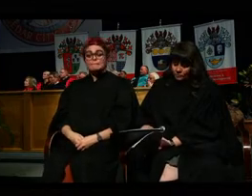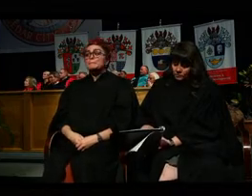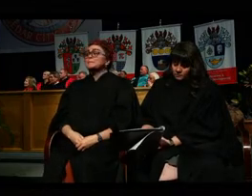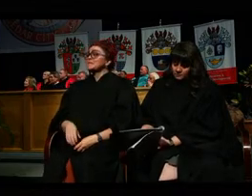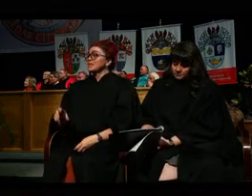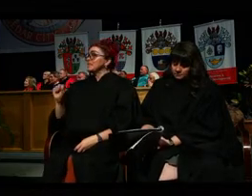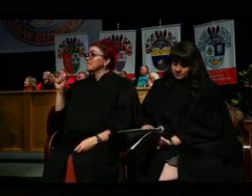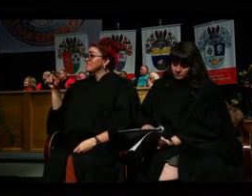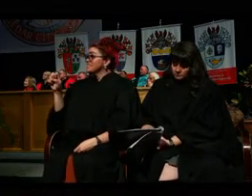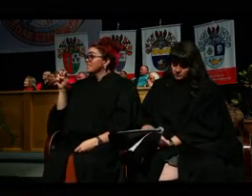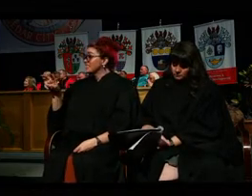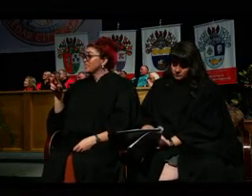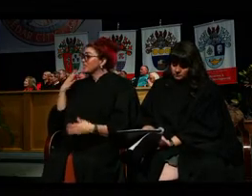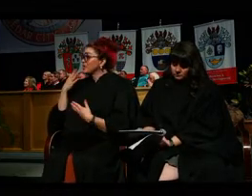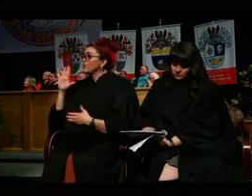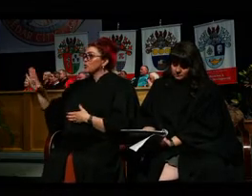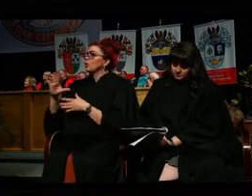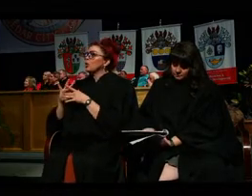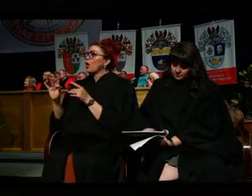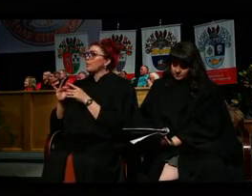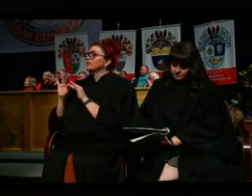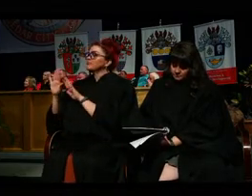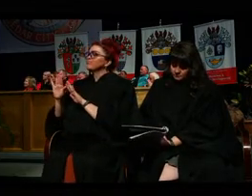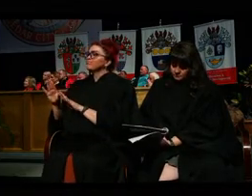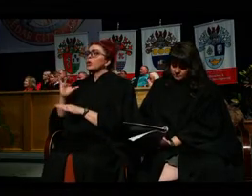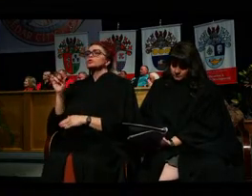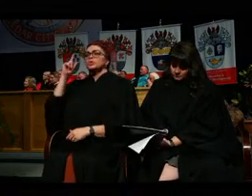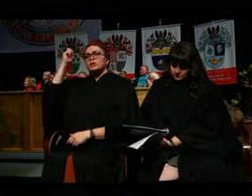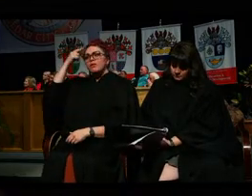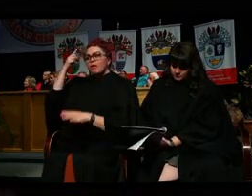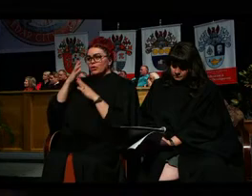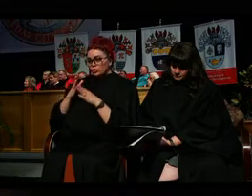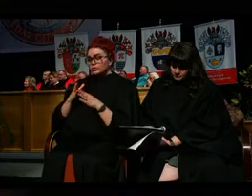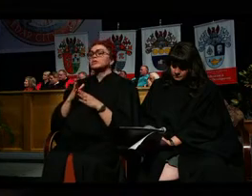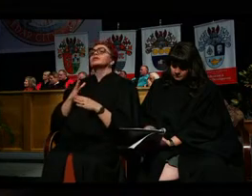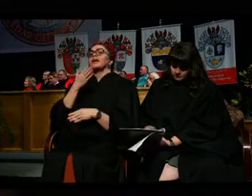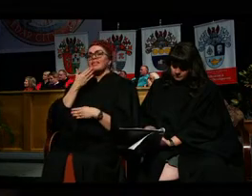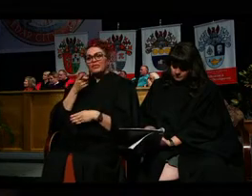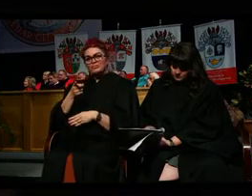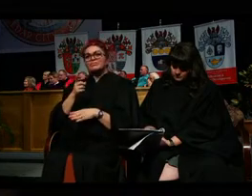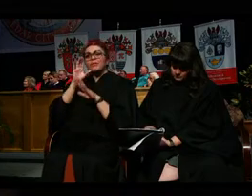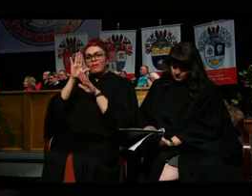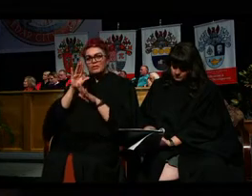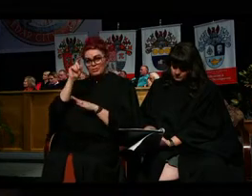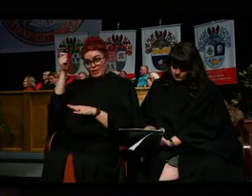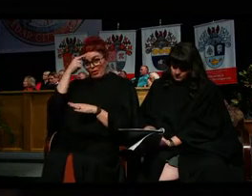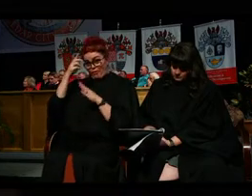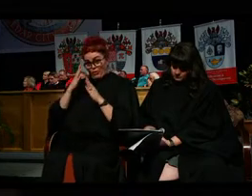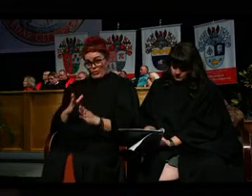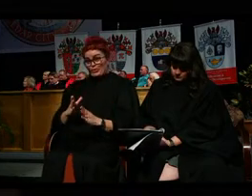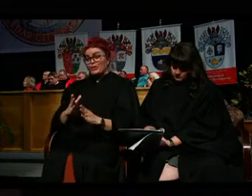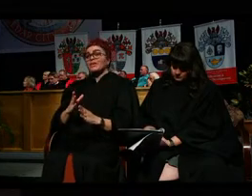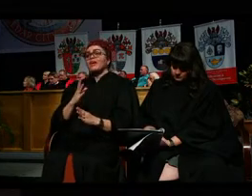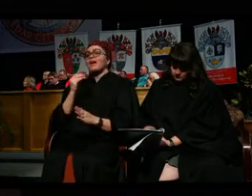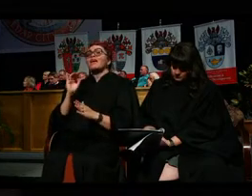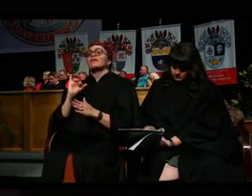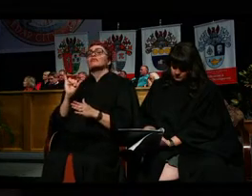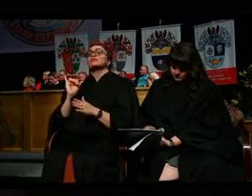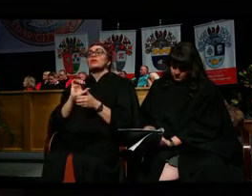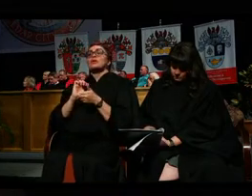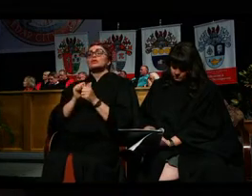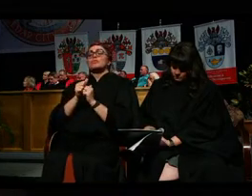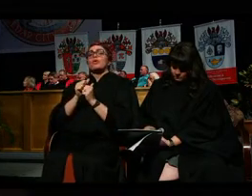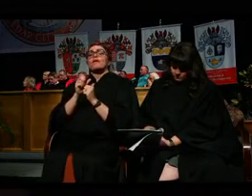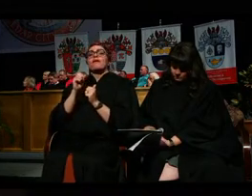Steve, thank you for your wonderful remarks. Governor, thank you for being a great governor. Thank you for the support of higher education in the